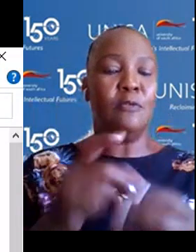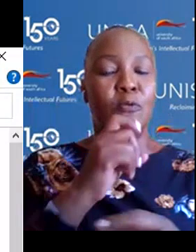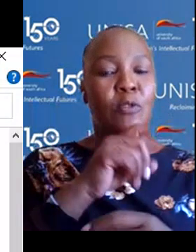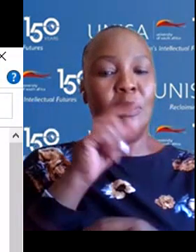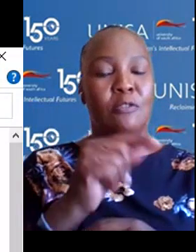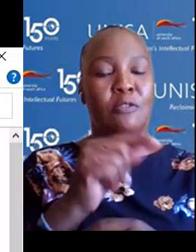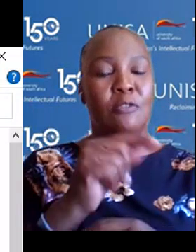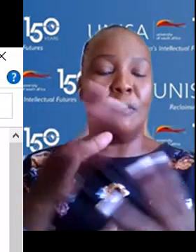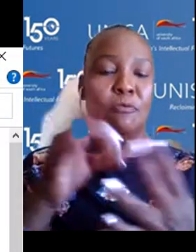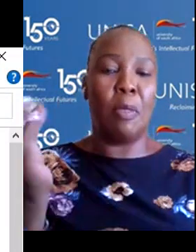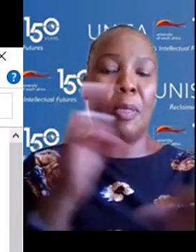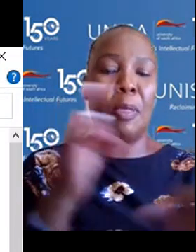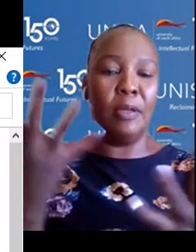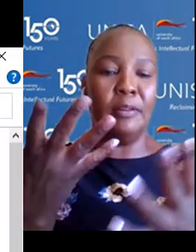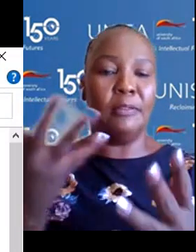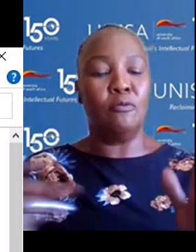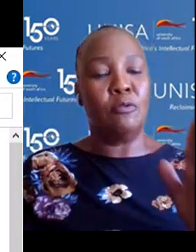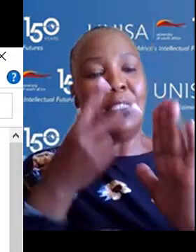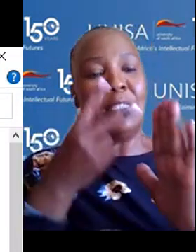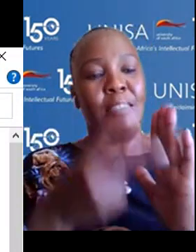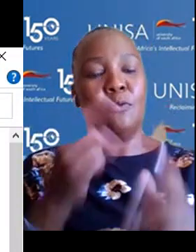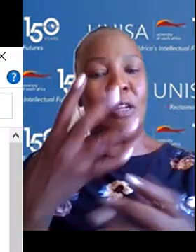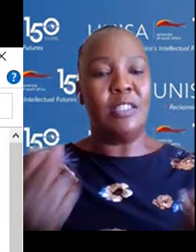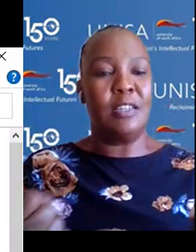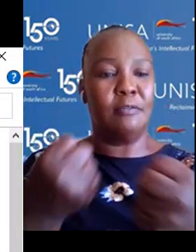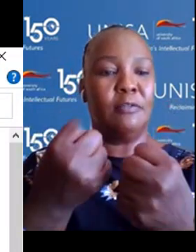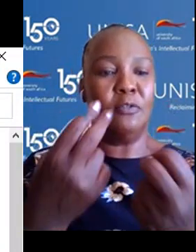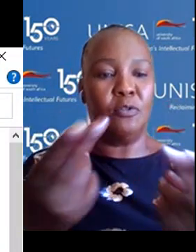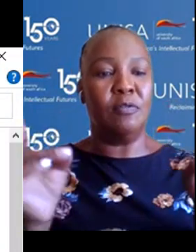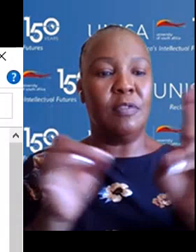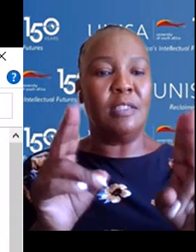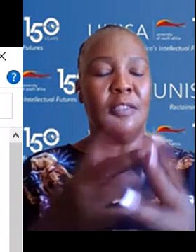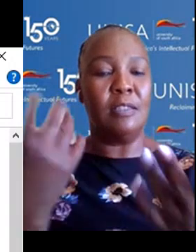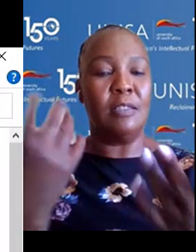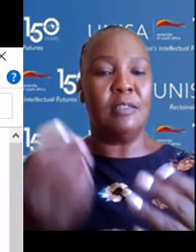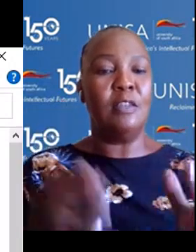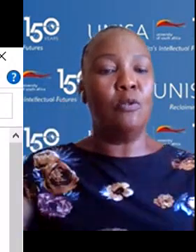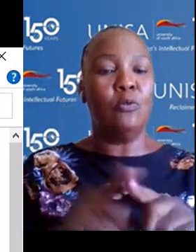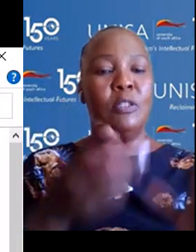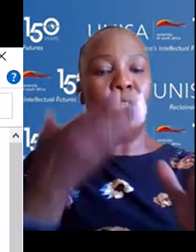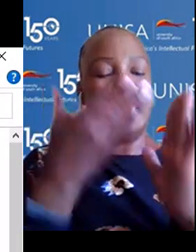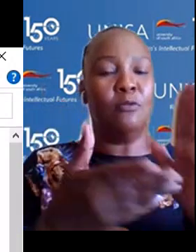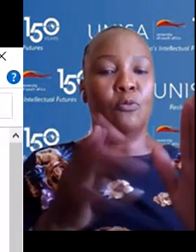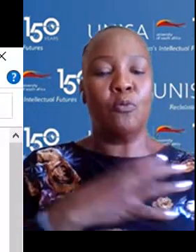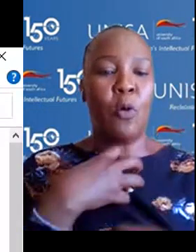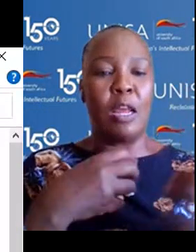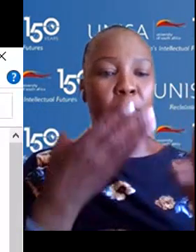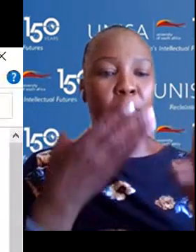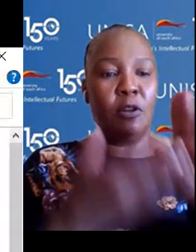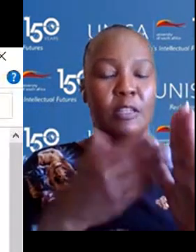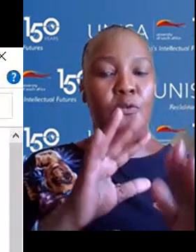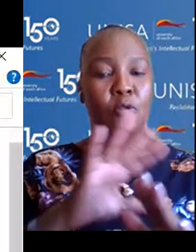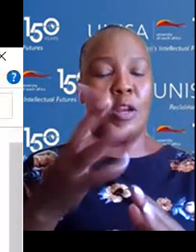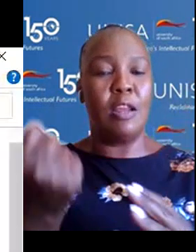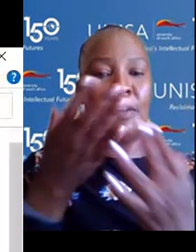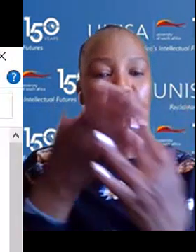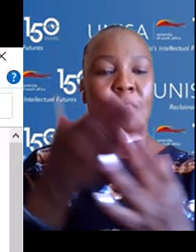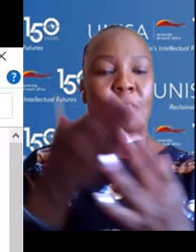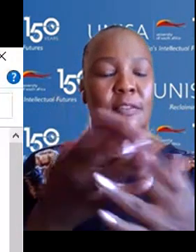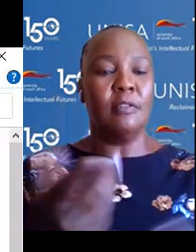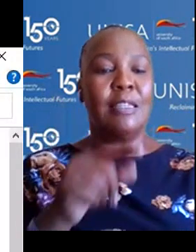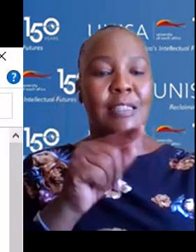choice. So, but there you can see OneDrive with the university, and this is how it looks. Don't worry about this one. This one you don't have access to. So, but